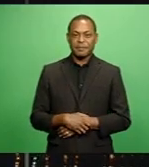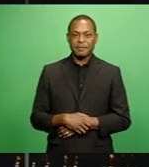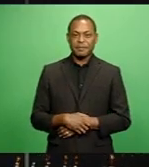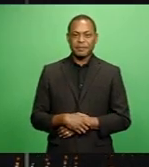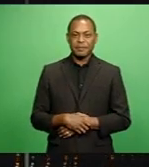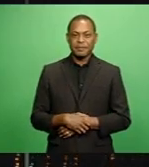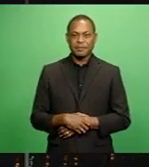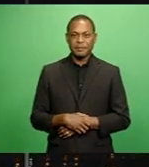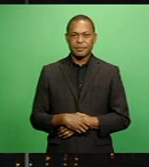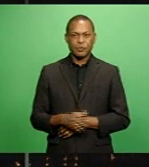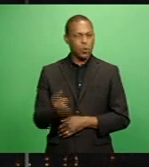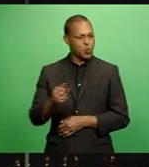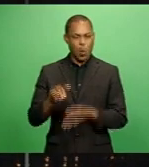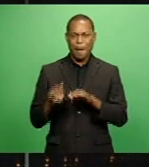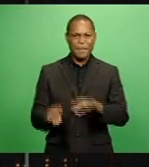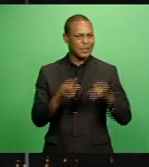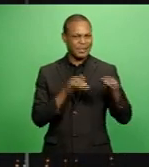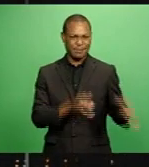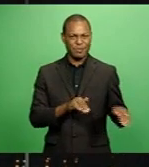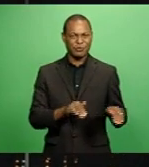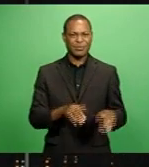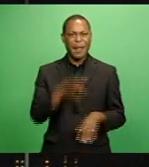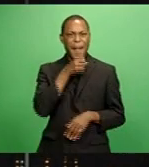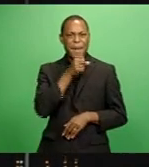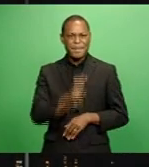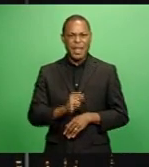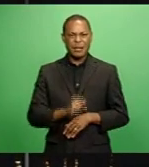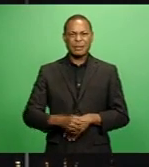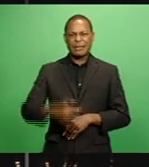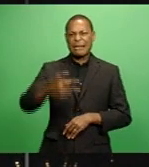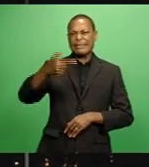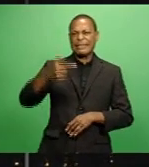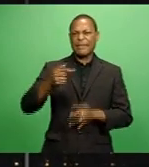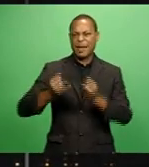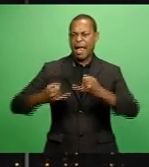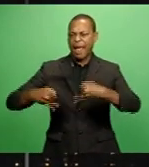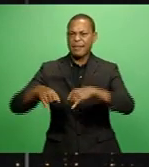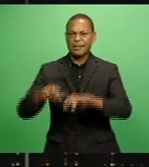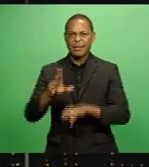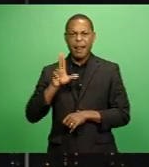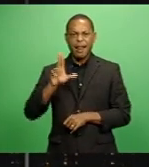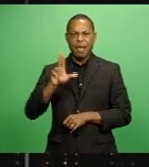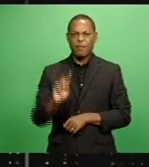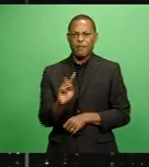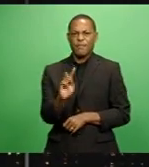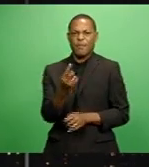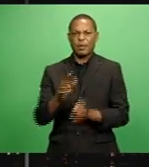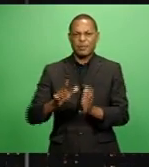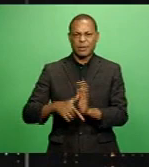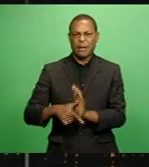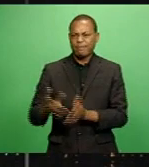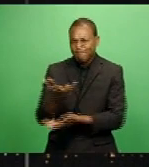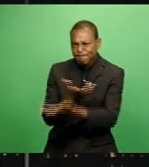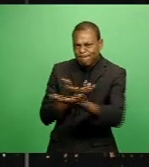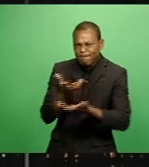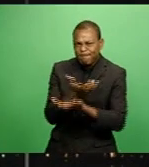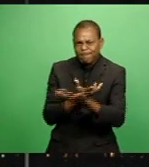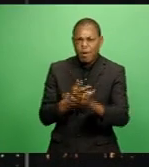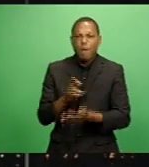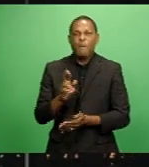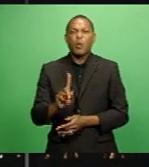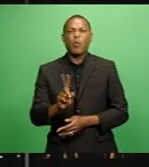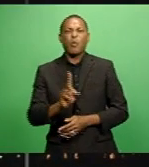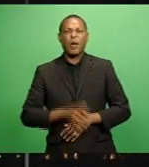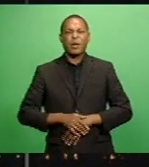was no participation from men on 7 islands in Laos during the first round of consultation for the formulation